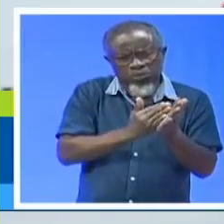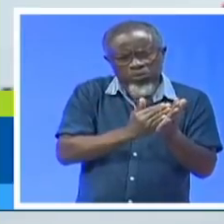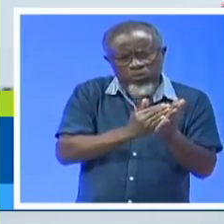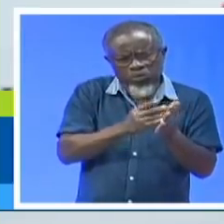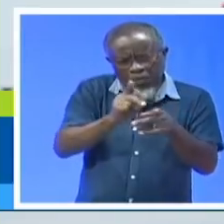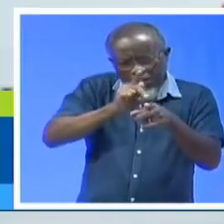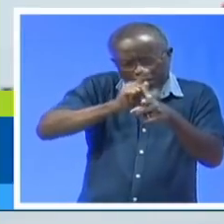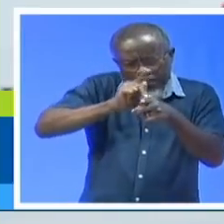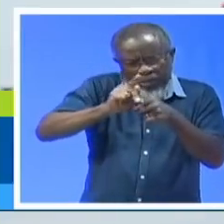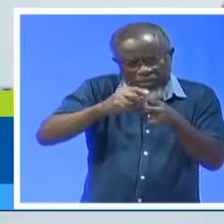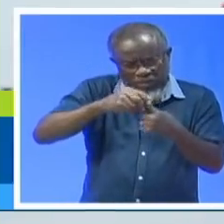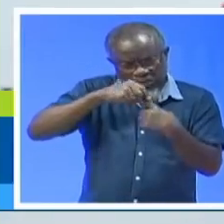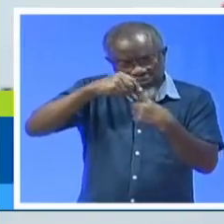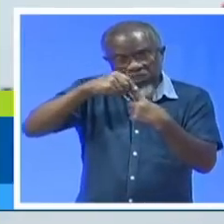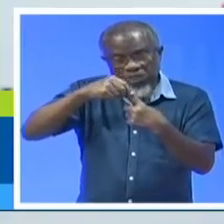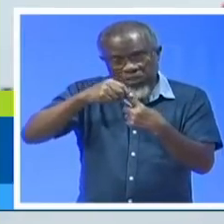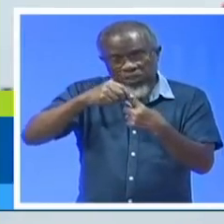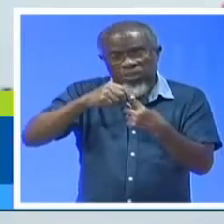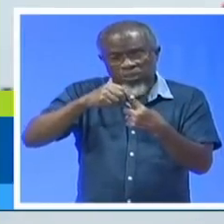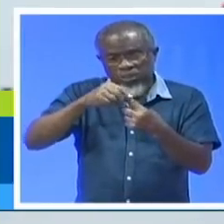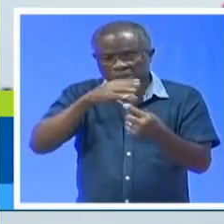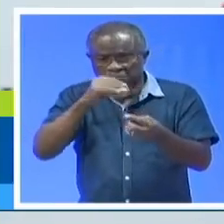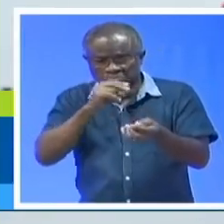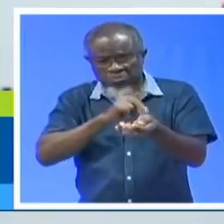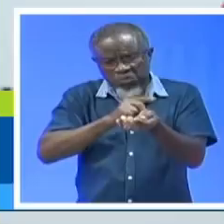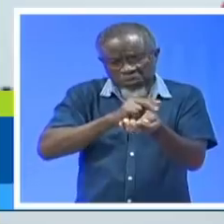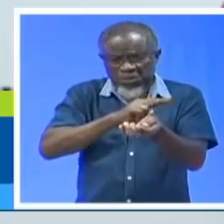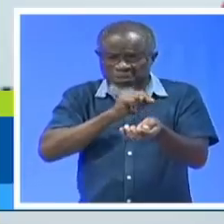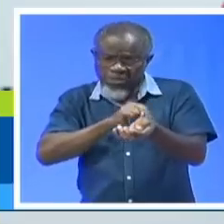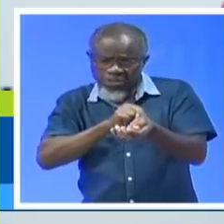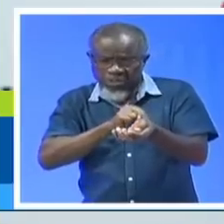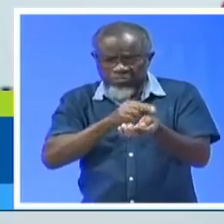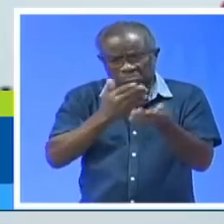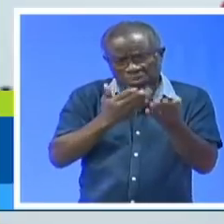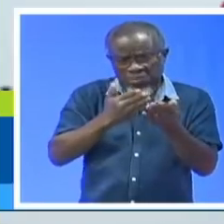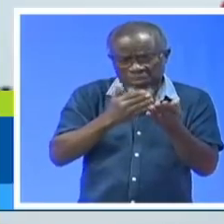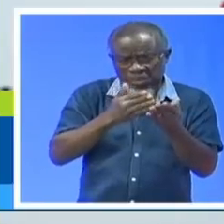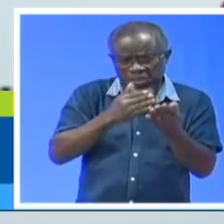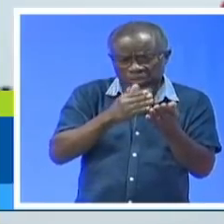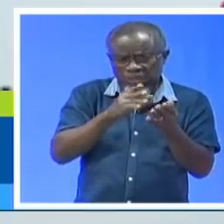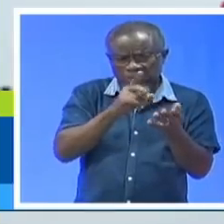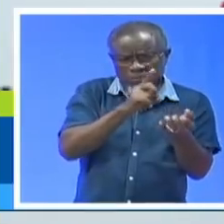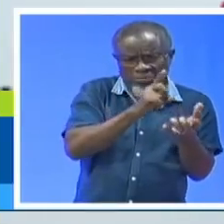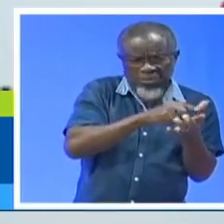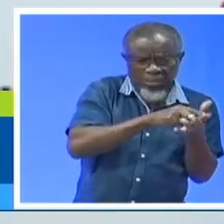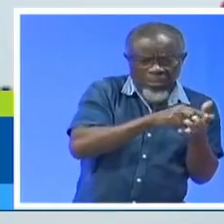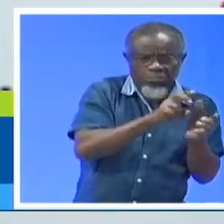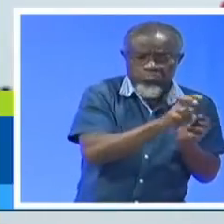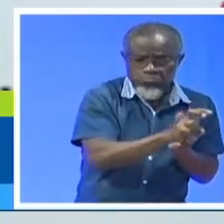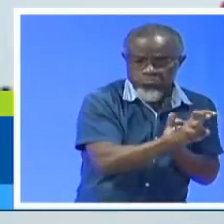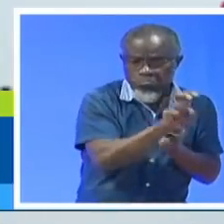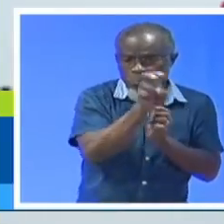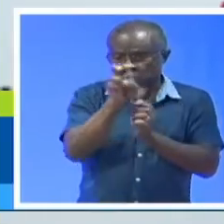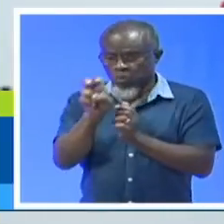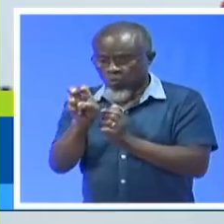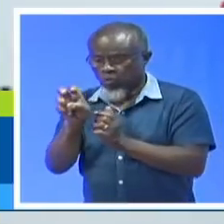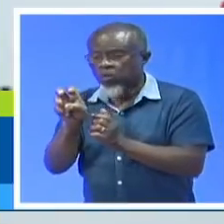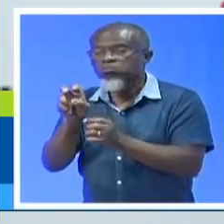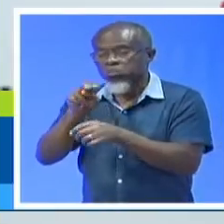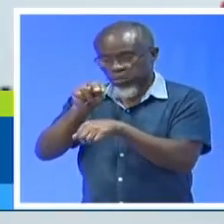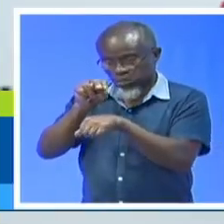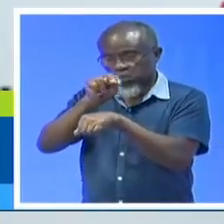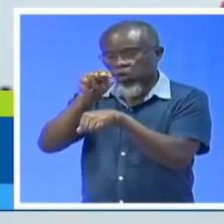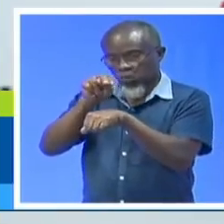going from system to system, especially if you have a case in the parallel healthcare system that